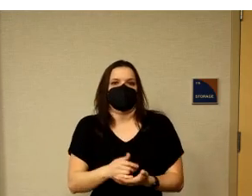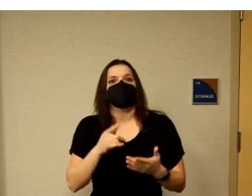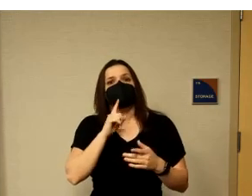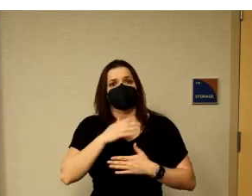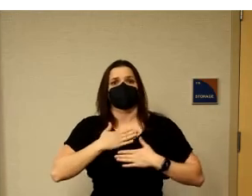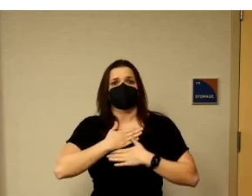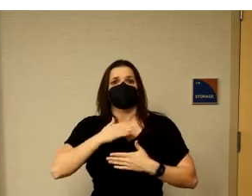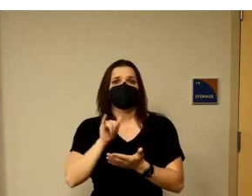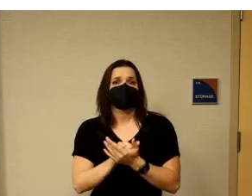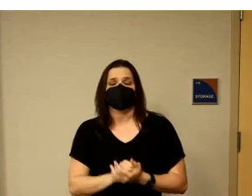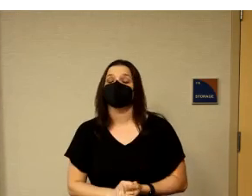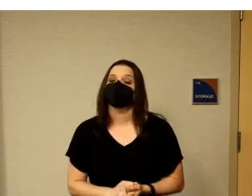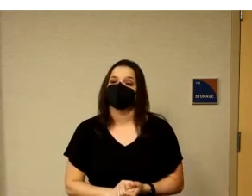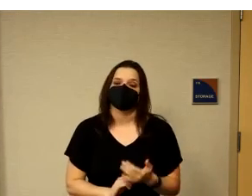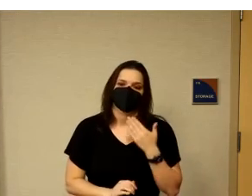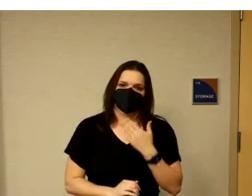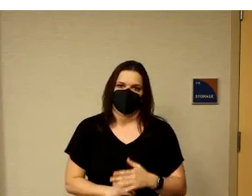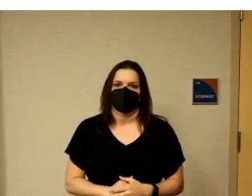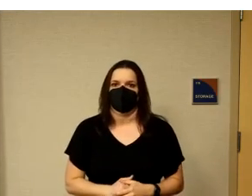it. Thank you.